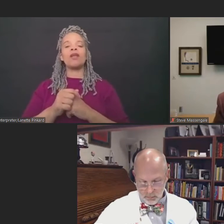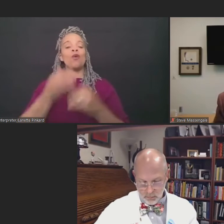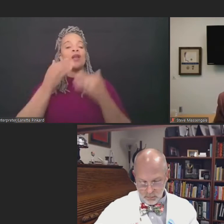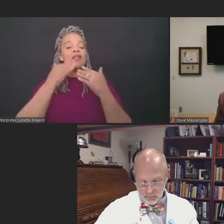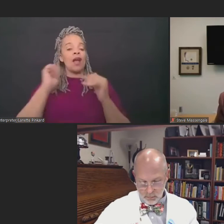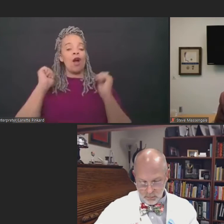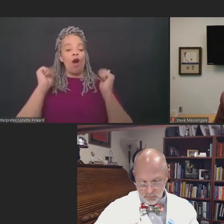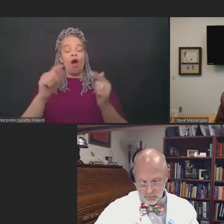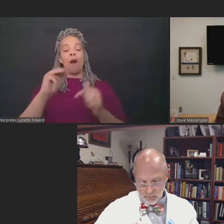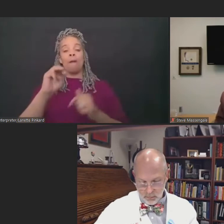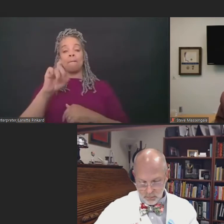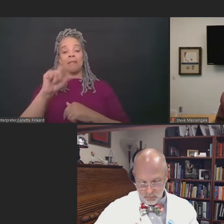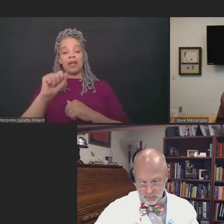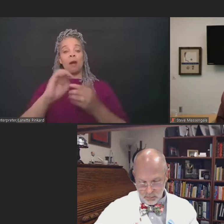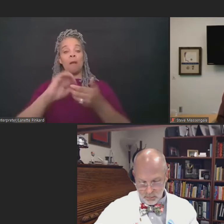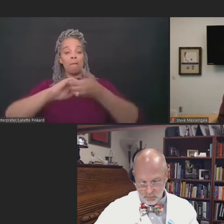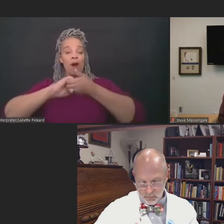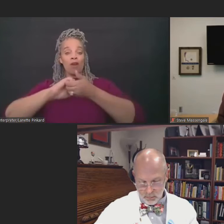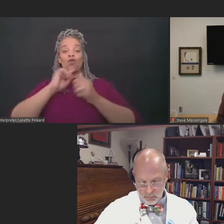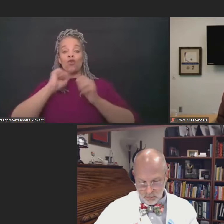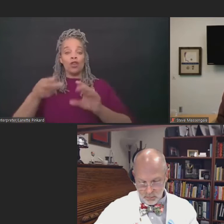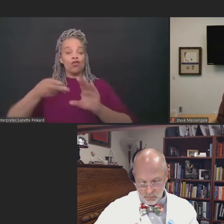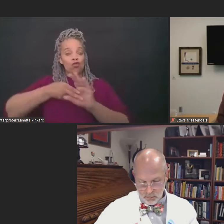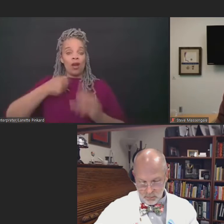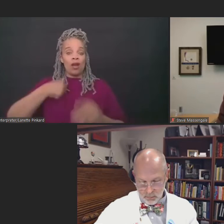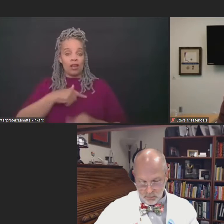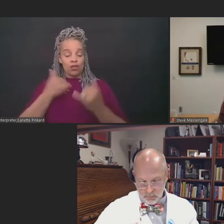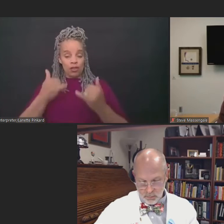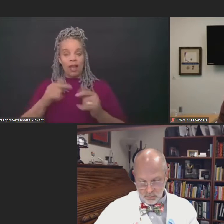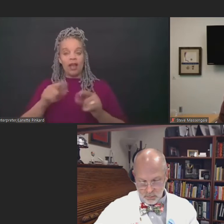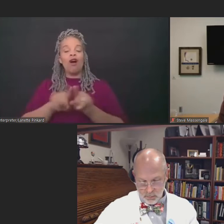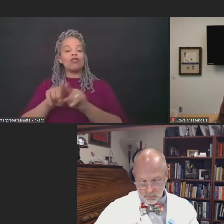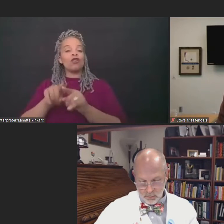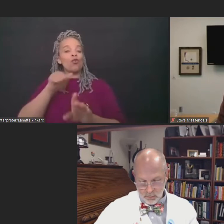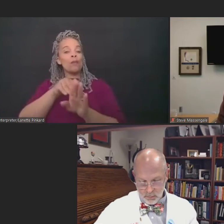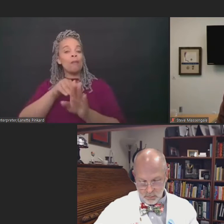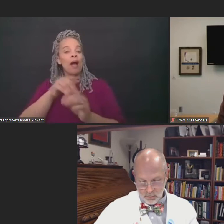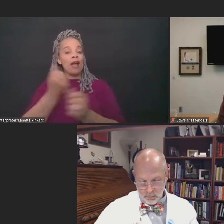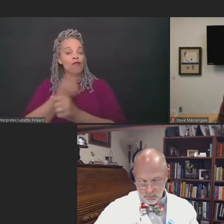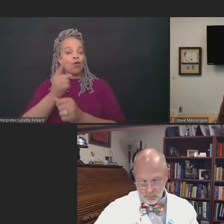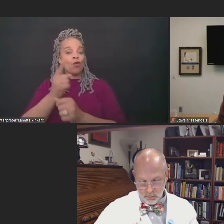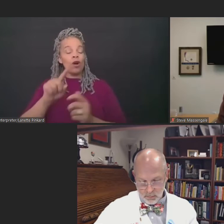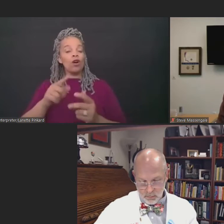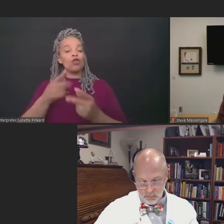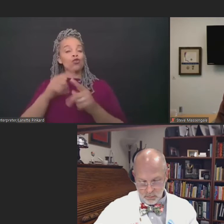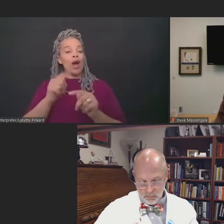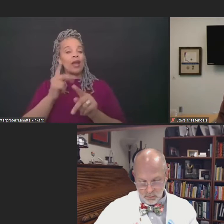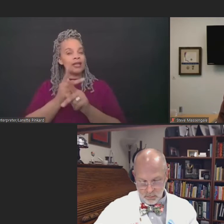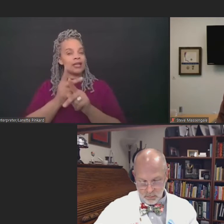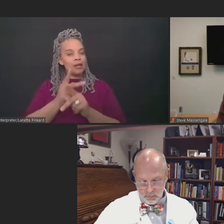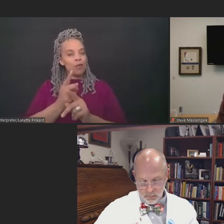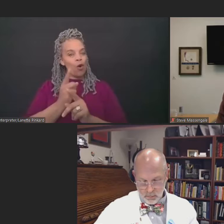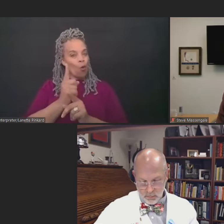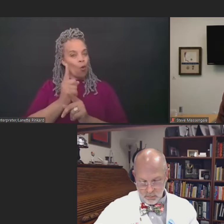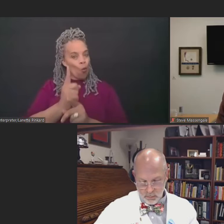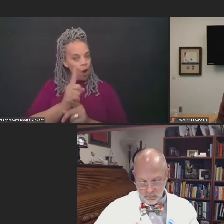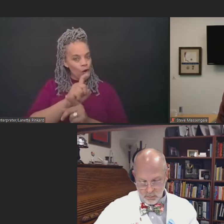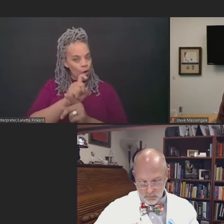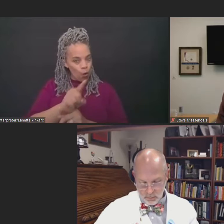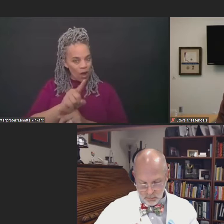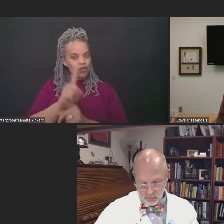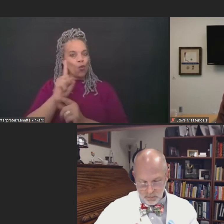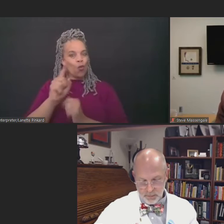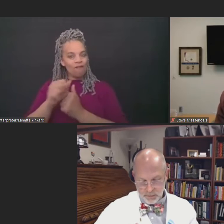our media partners who are able to join us today. I also wanted to remind everyone we're going to try to keep it to one question and one